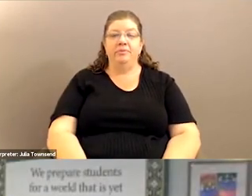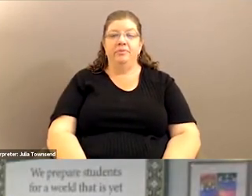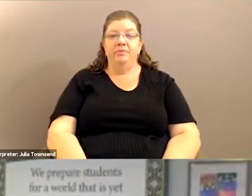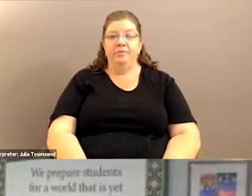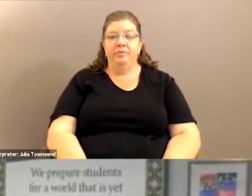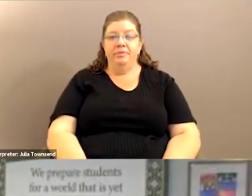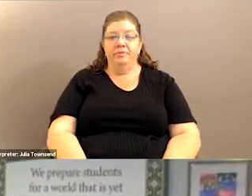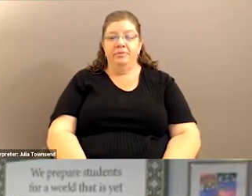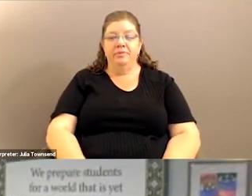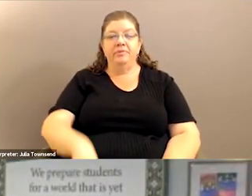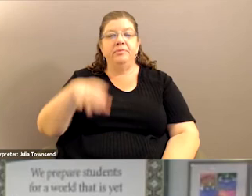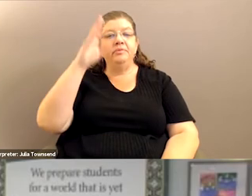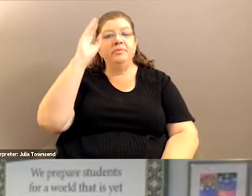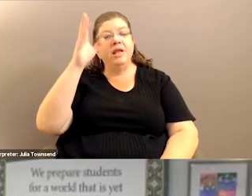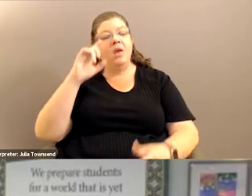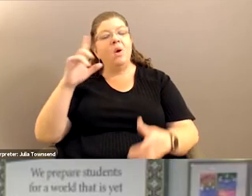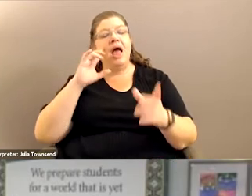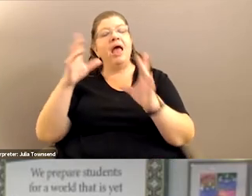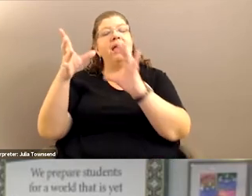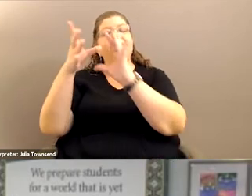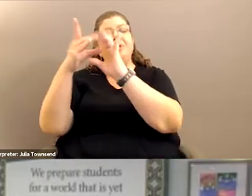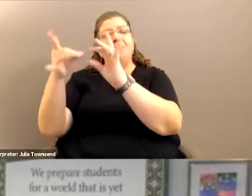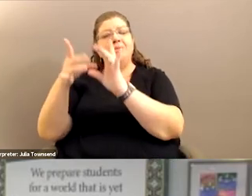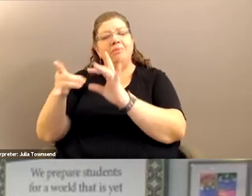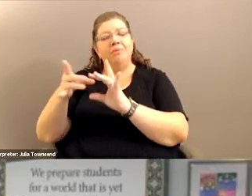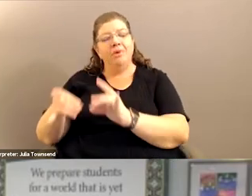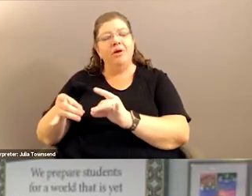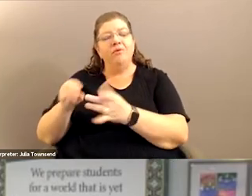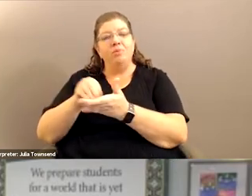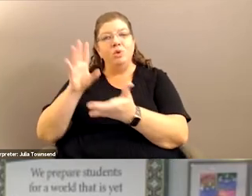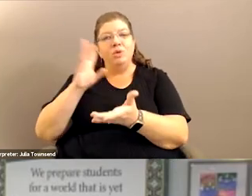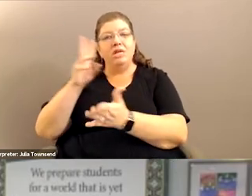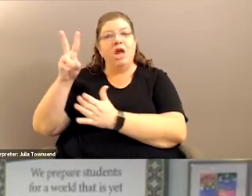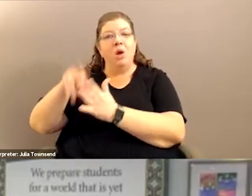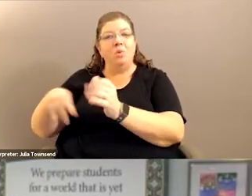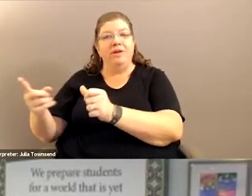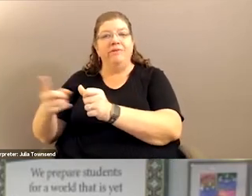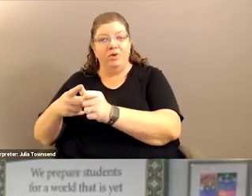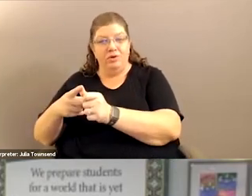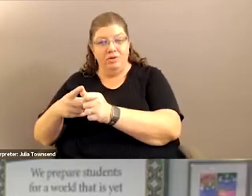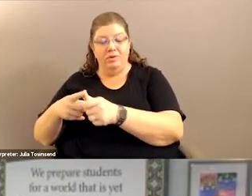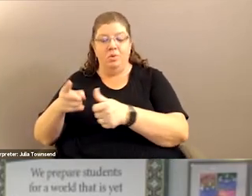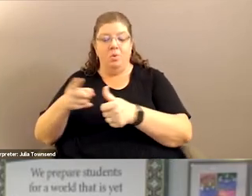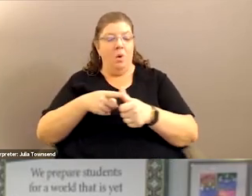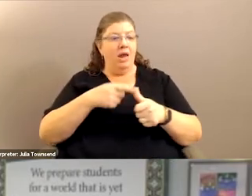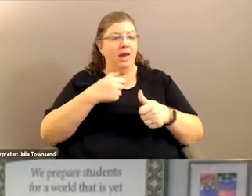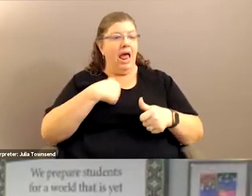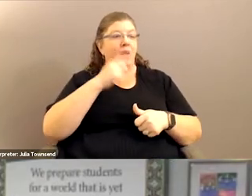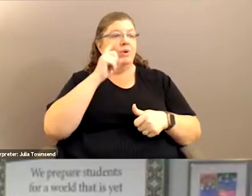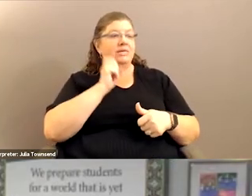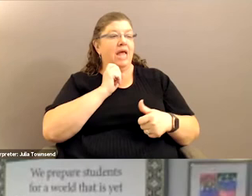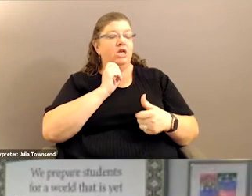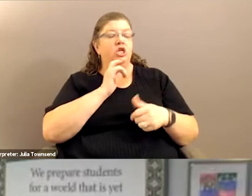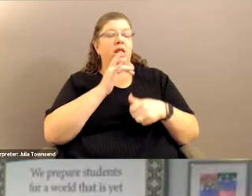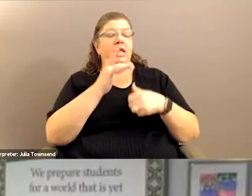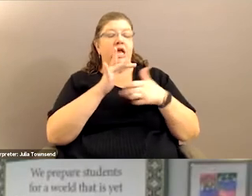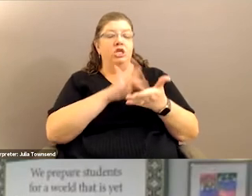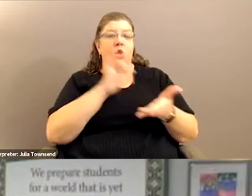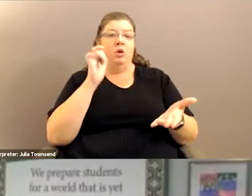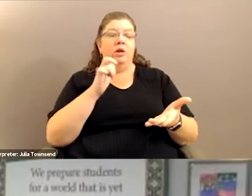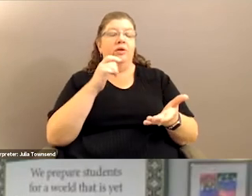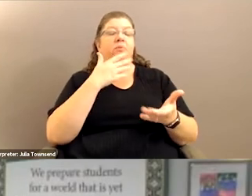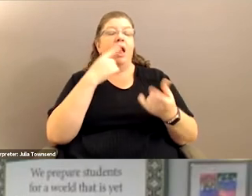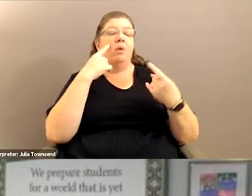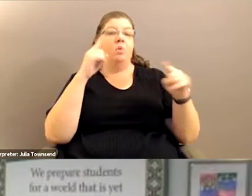hello i have some testimonies from students so i'll be reading those first one i was sexually assaulted by a very well-known student on